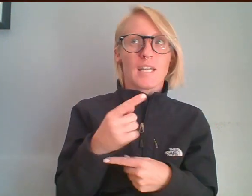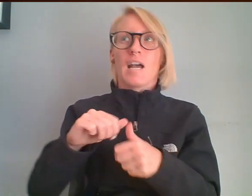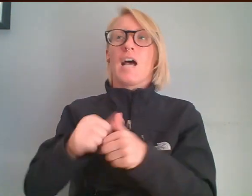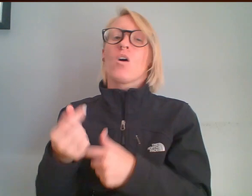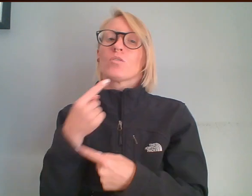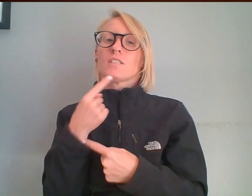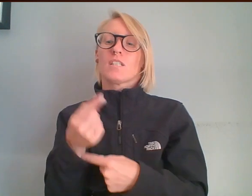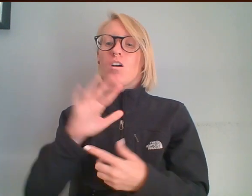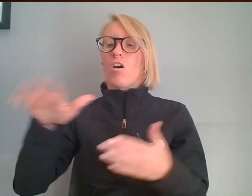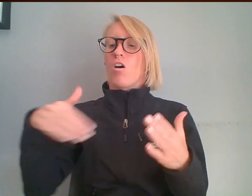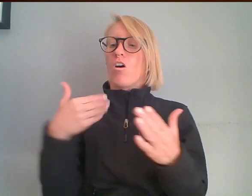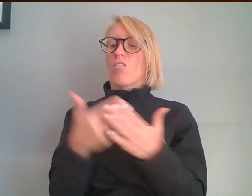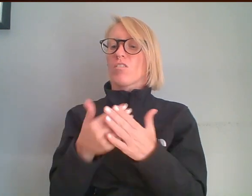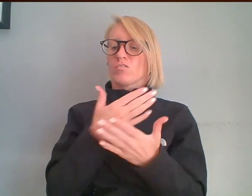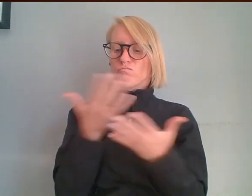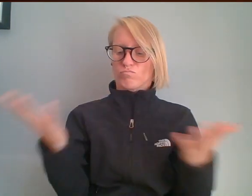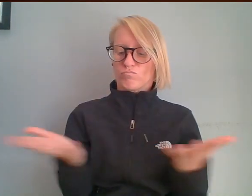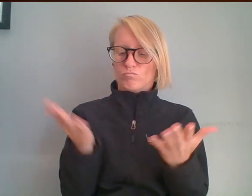handout. Okay?